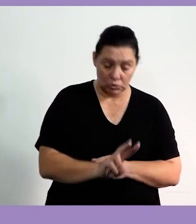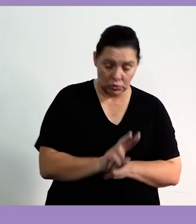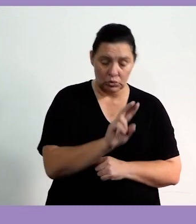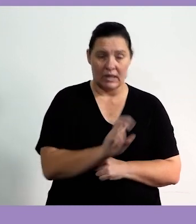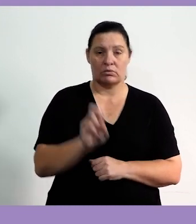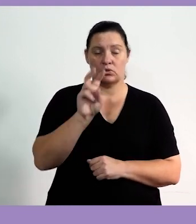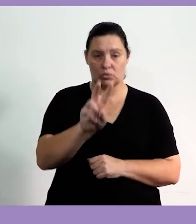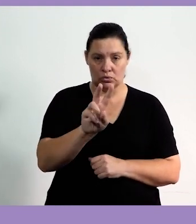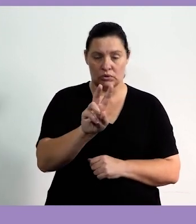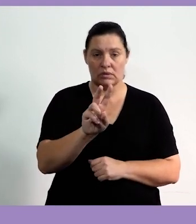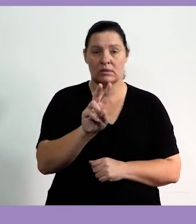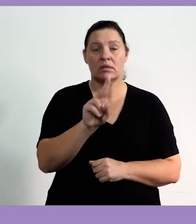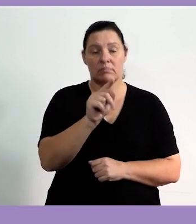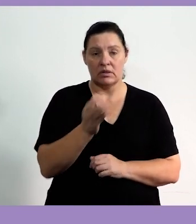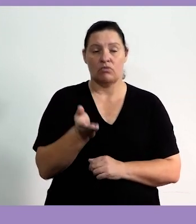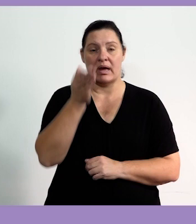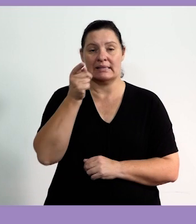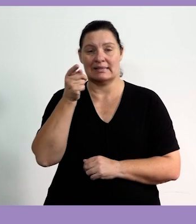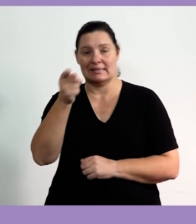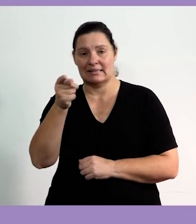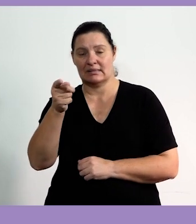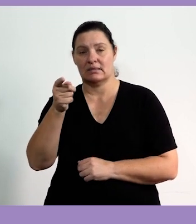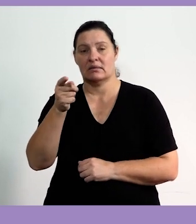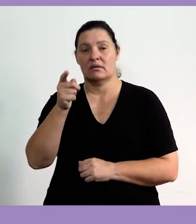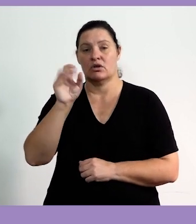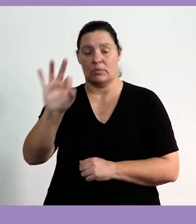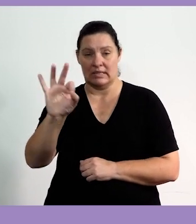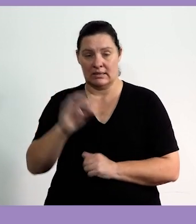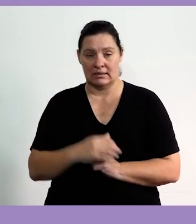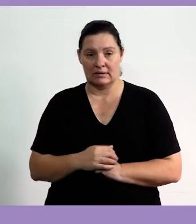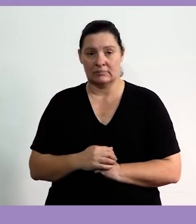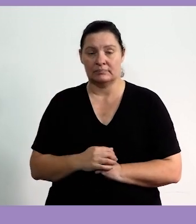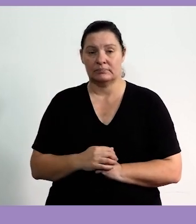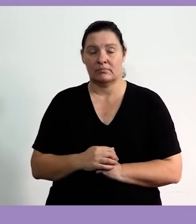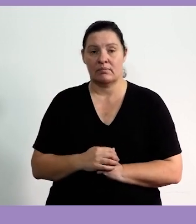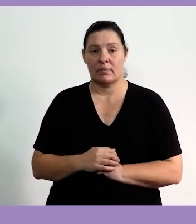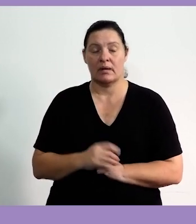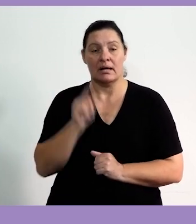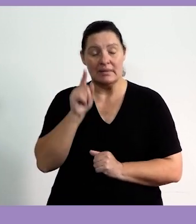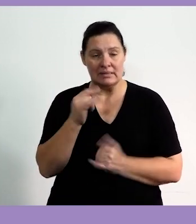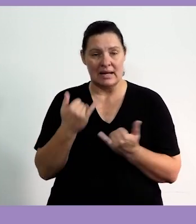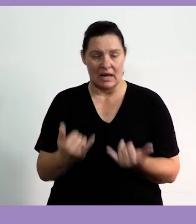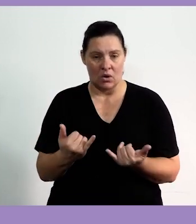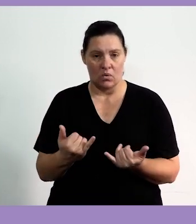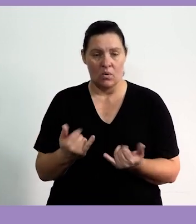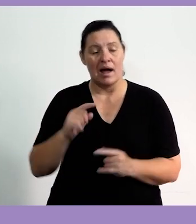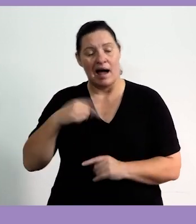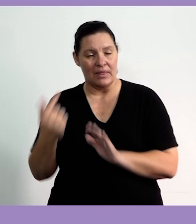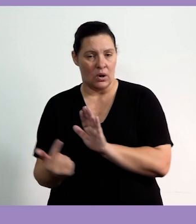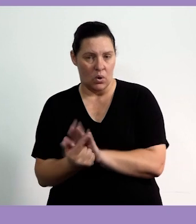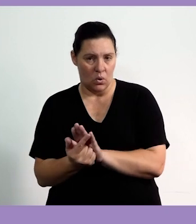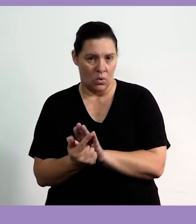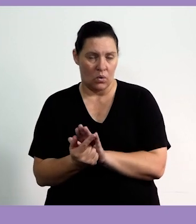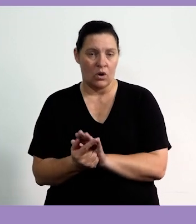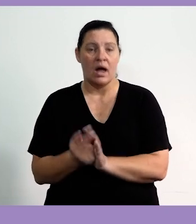4 is 2 to the exponent 2. And this power is raised to the exponent 3. And then that comes now